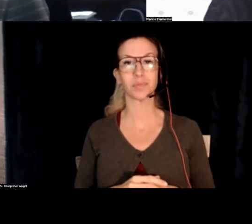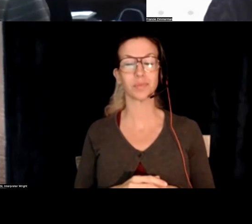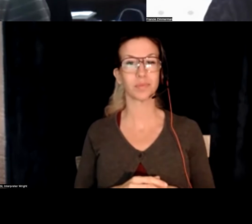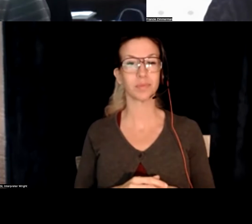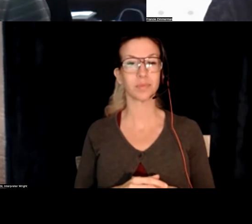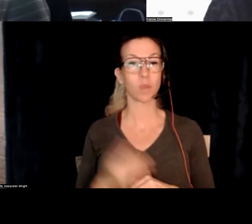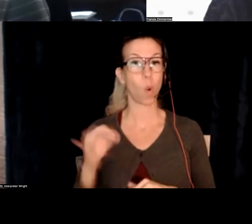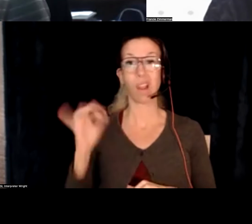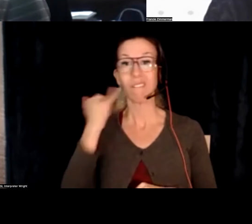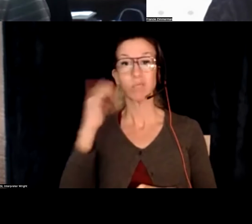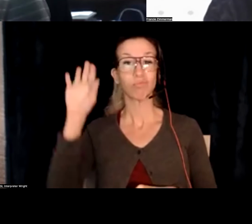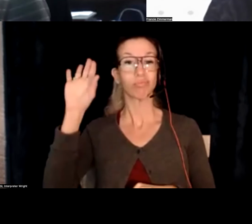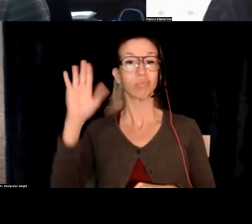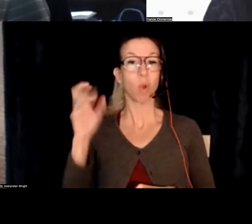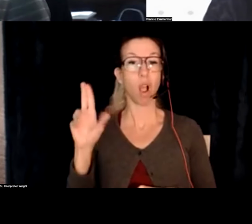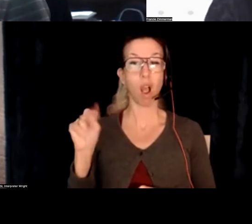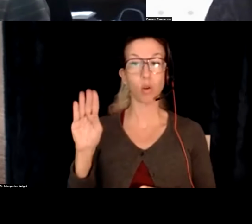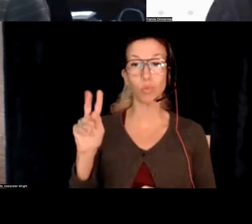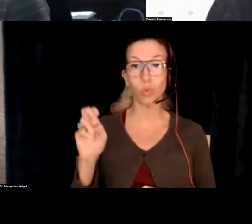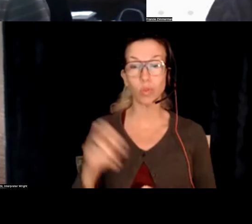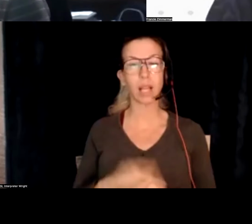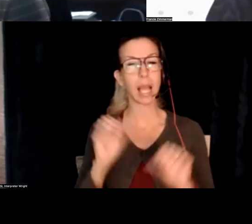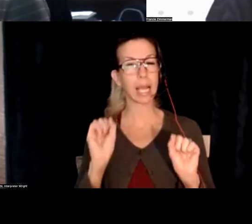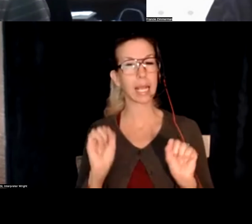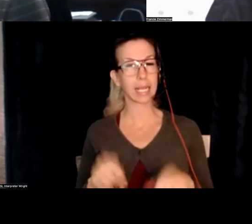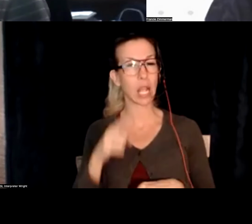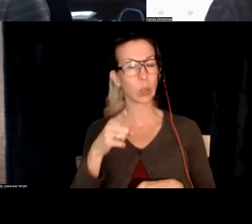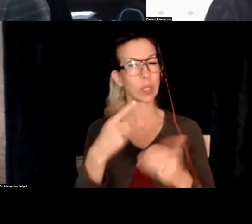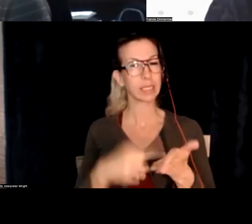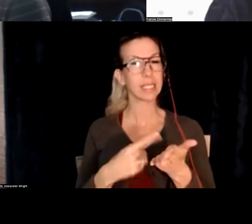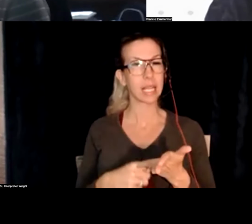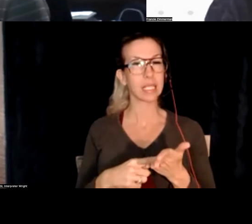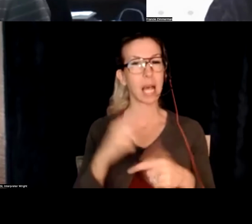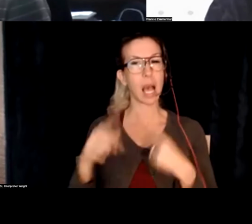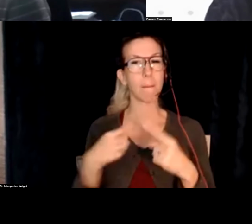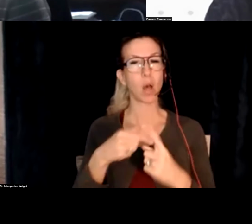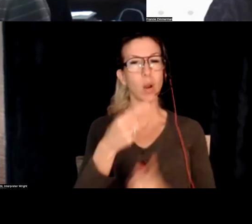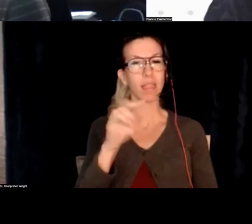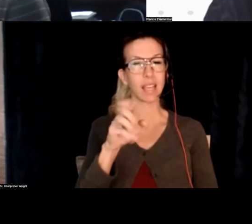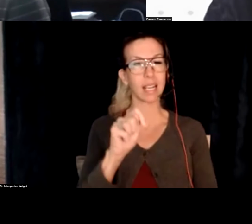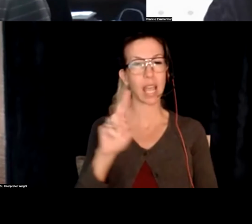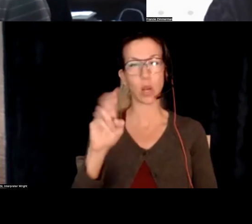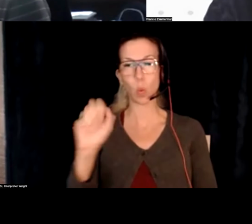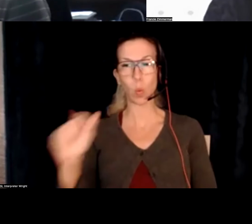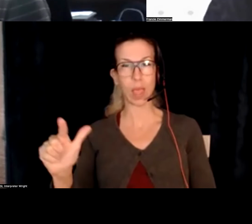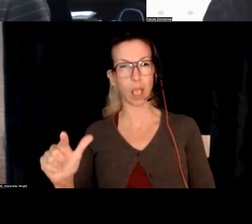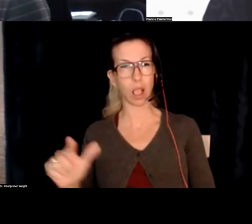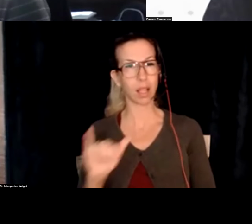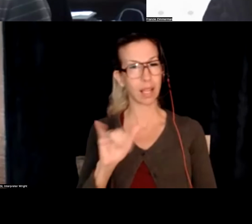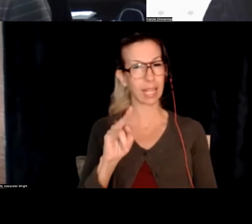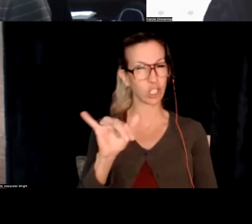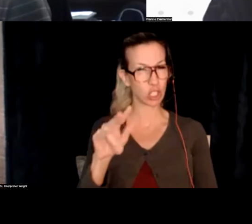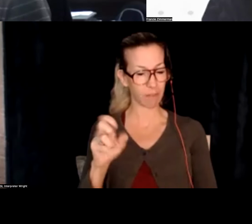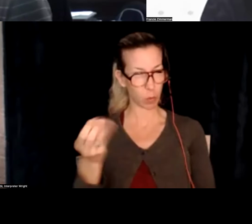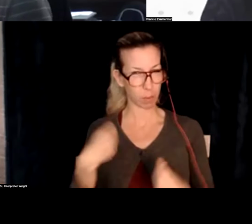unmute themselves or raise their hand, can you talk a little bit about the getREAL initiative? Just give us a little information on that.